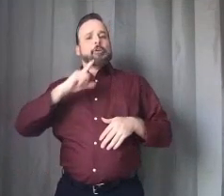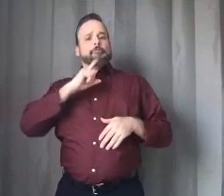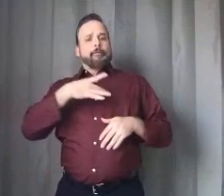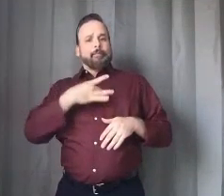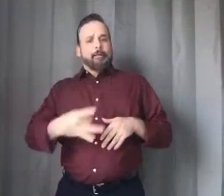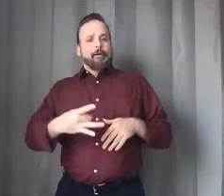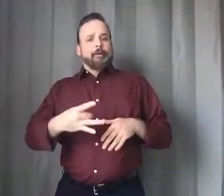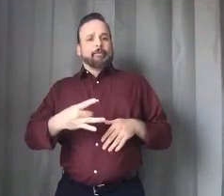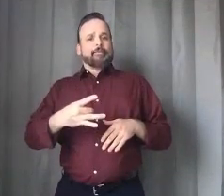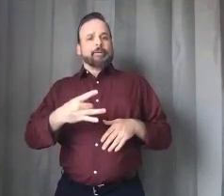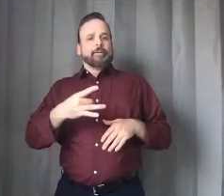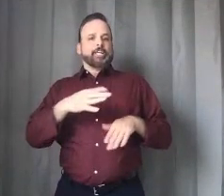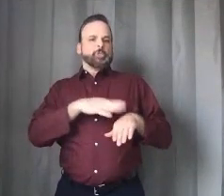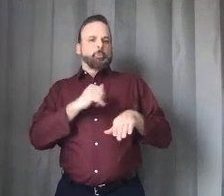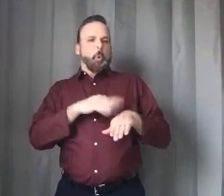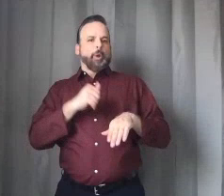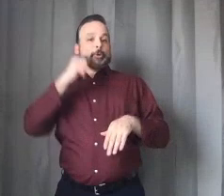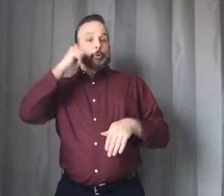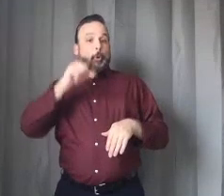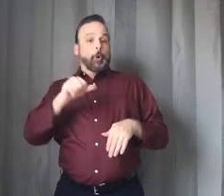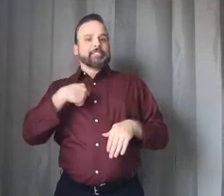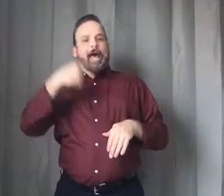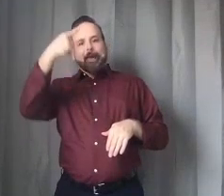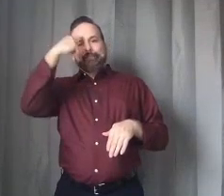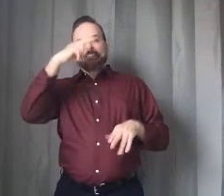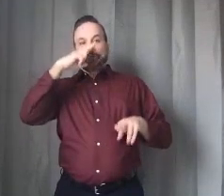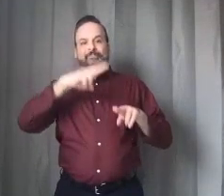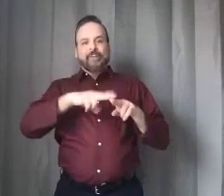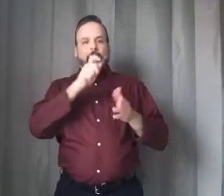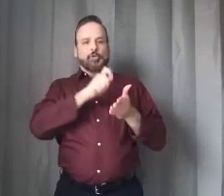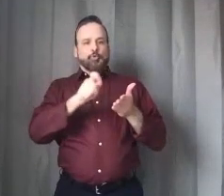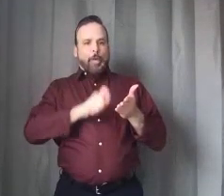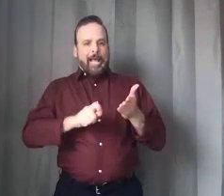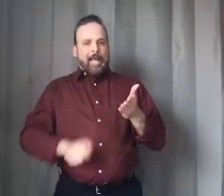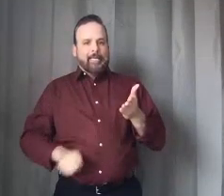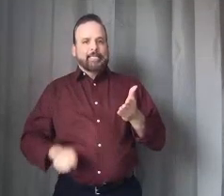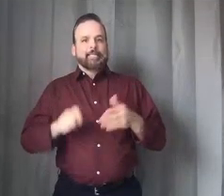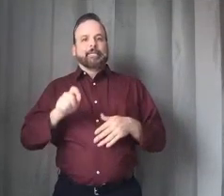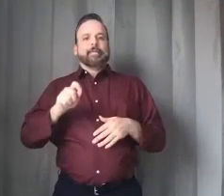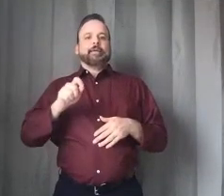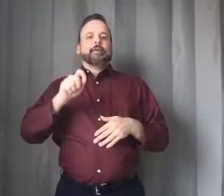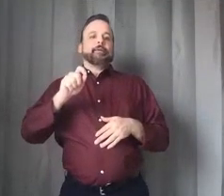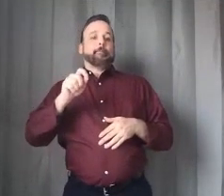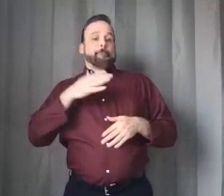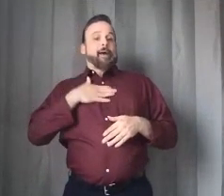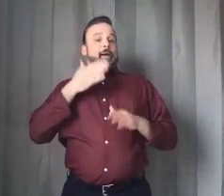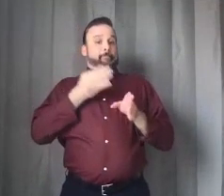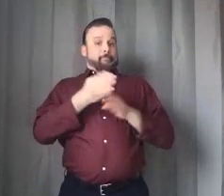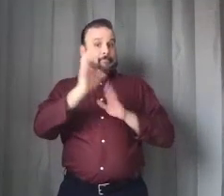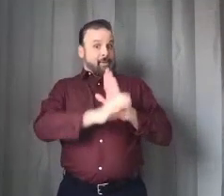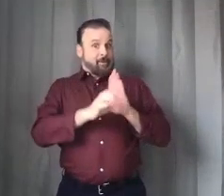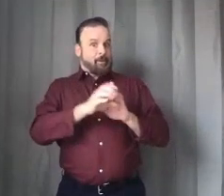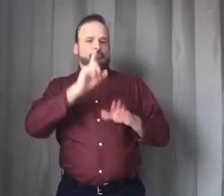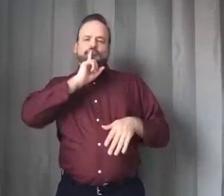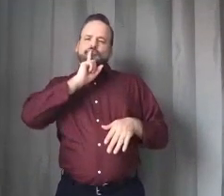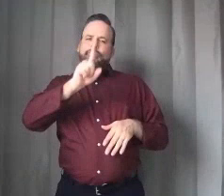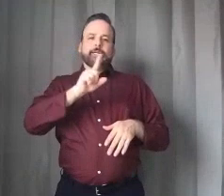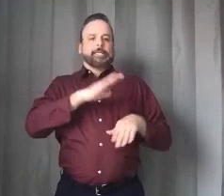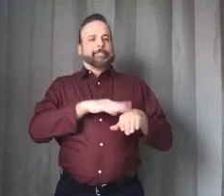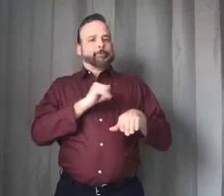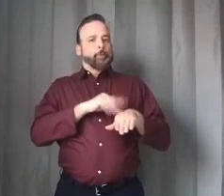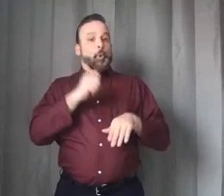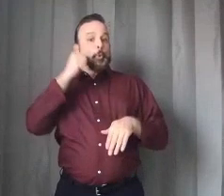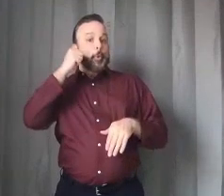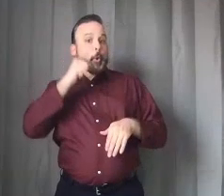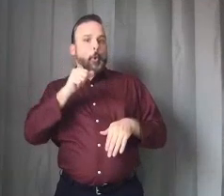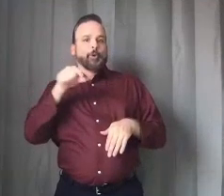And I also really like spoiled girls. I think that they're so much fun to write. And Hefa is really like a very spoiled girl who